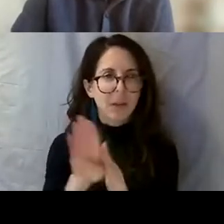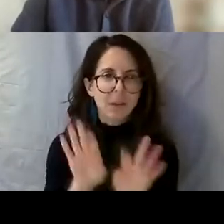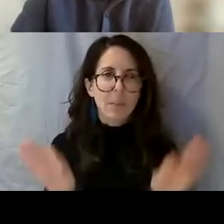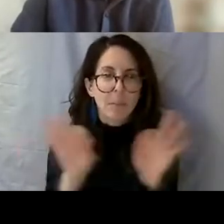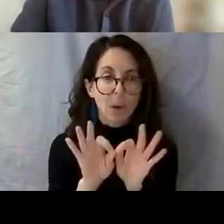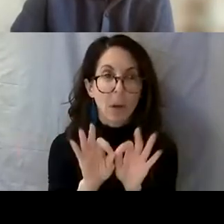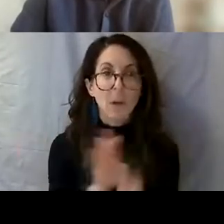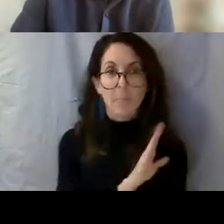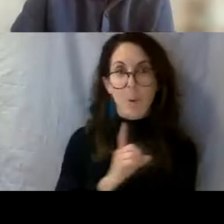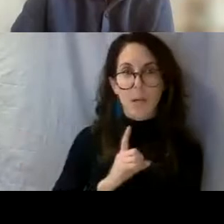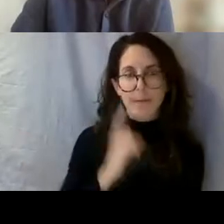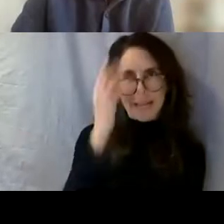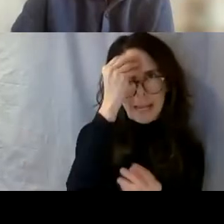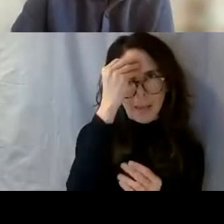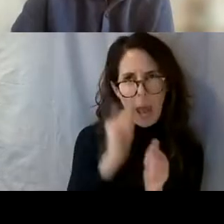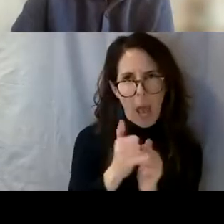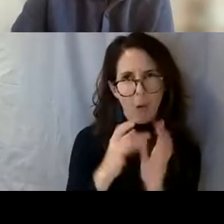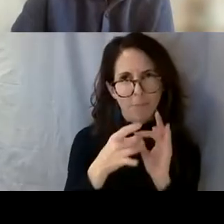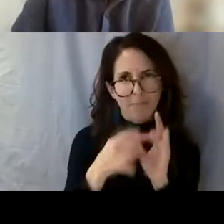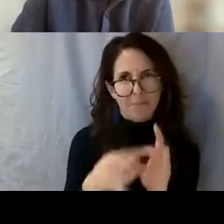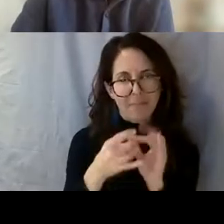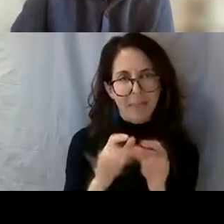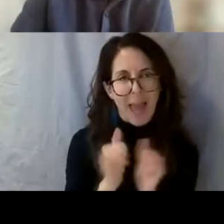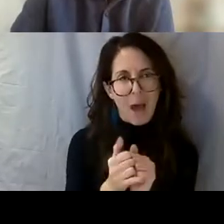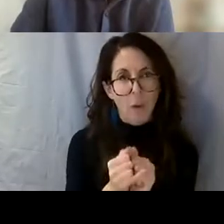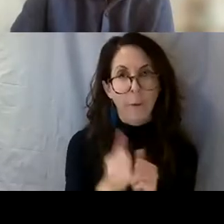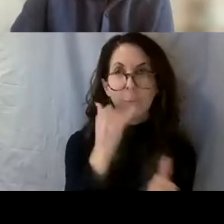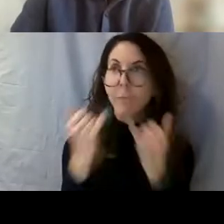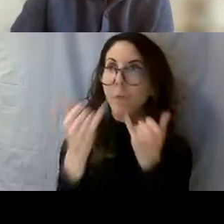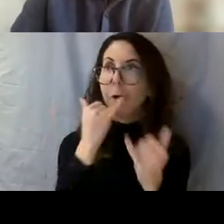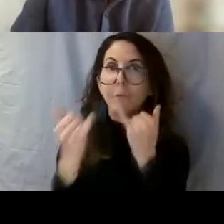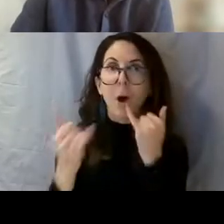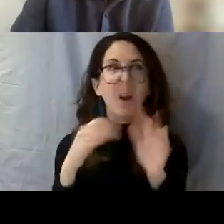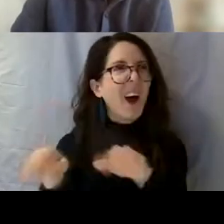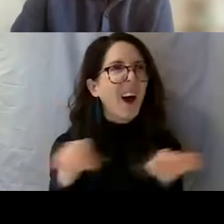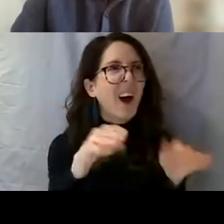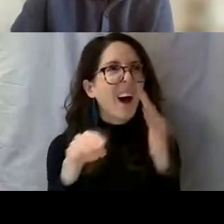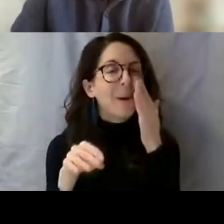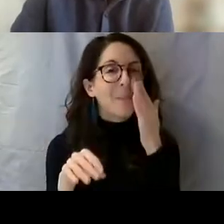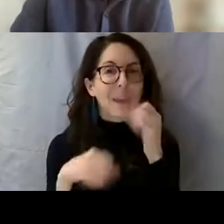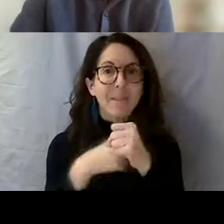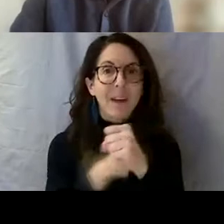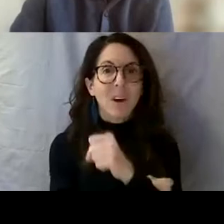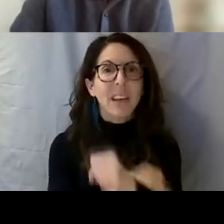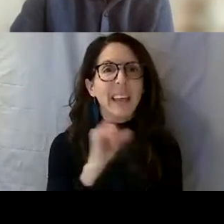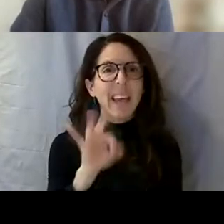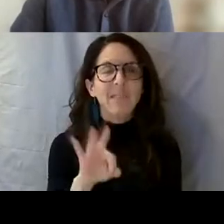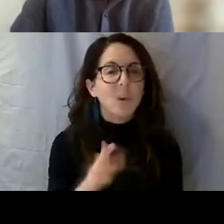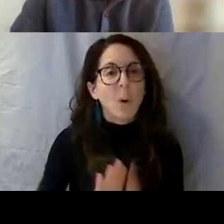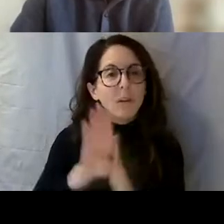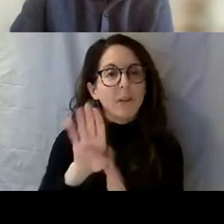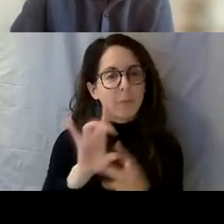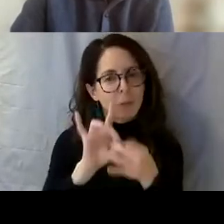boards need to think about that. You know, don't cold call a whole lot of foundations that you're not prepared to have trusting relationships with. You have to